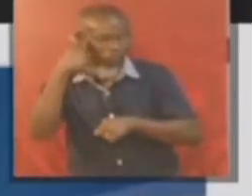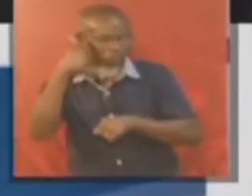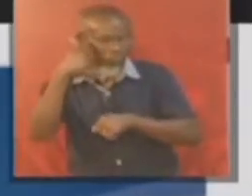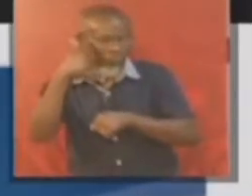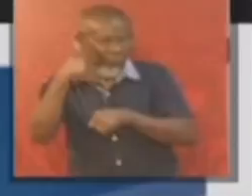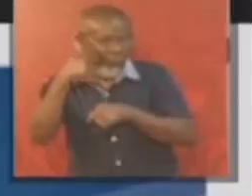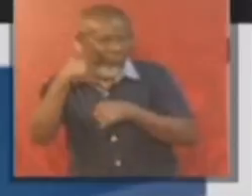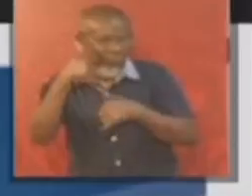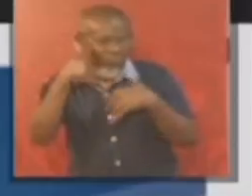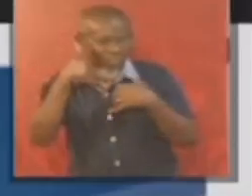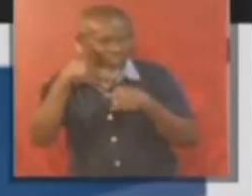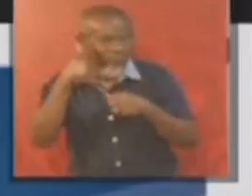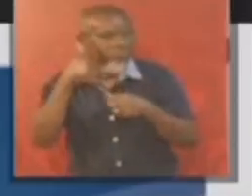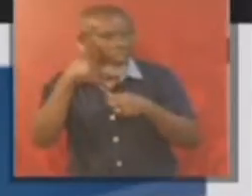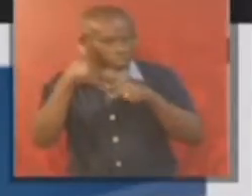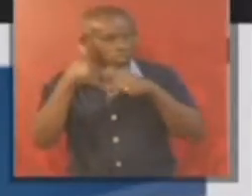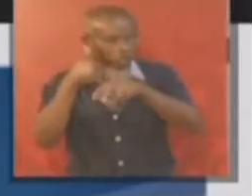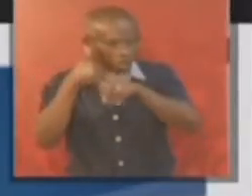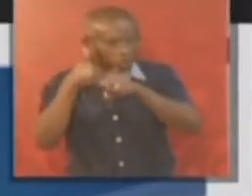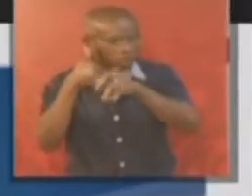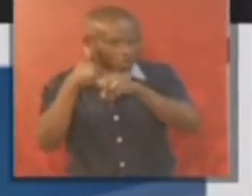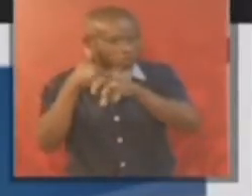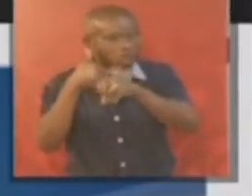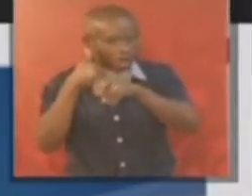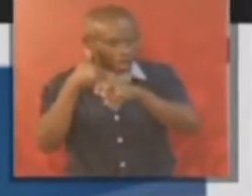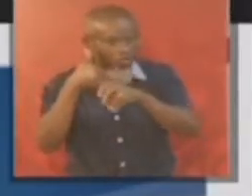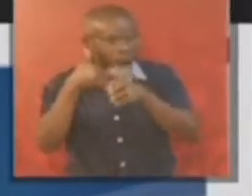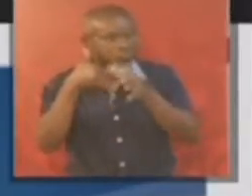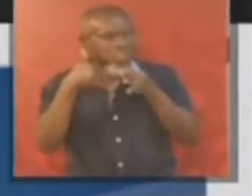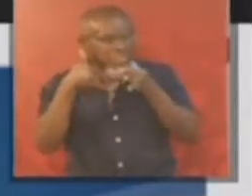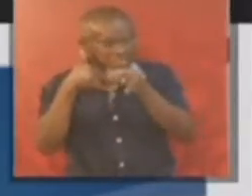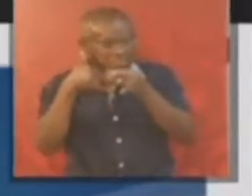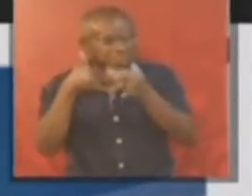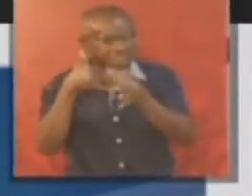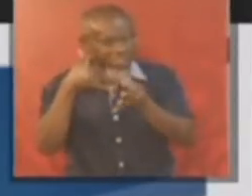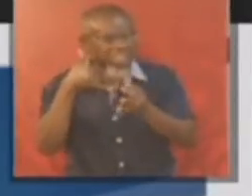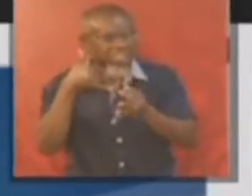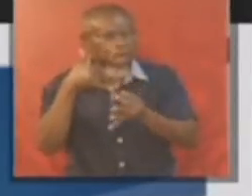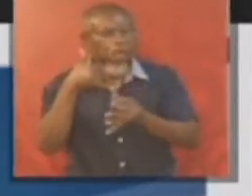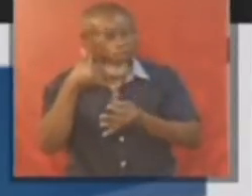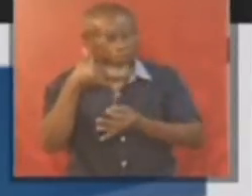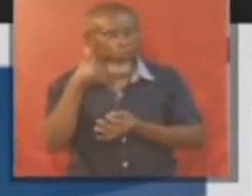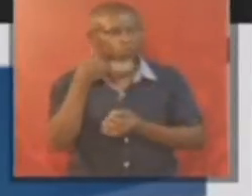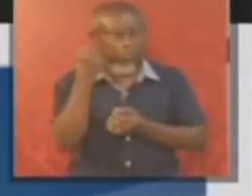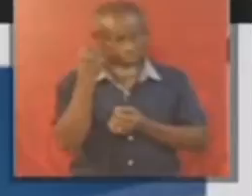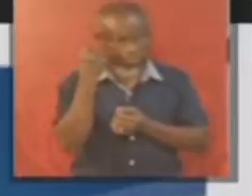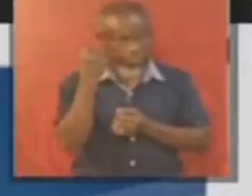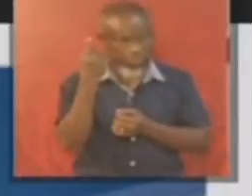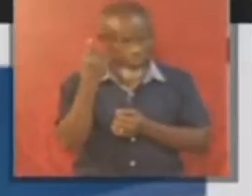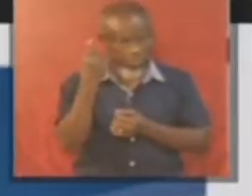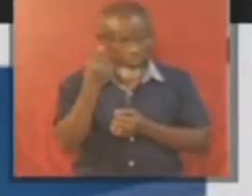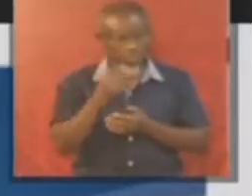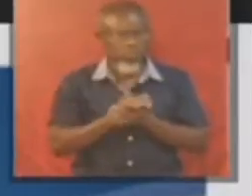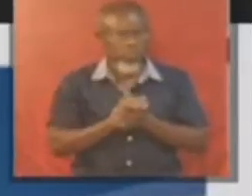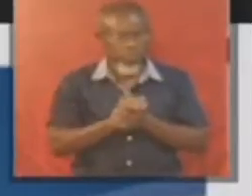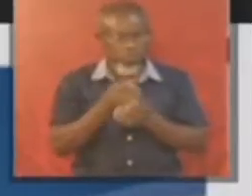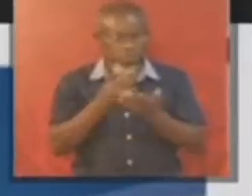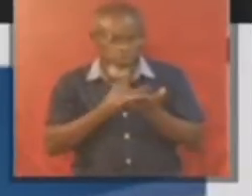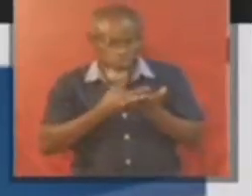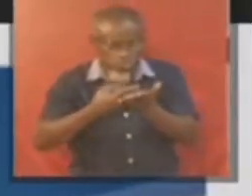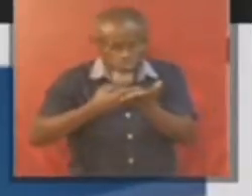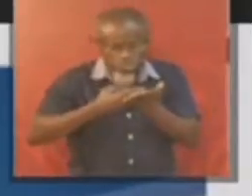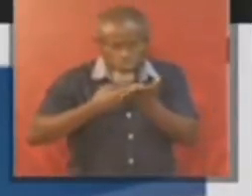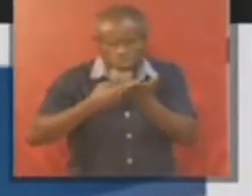So extensive counseling was done, including discussing our scheduled lab tests, discussing the